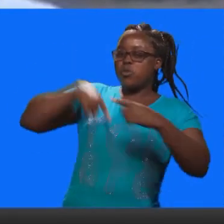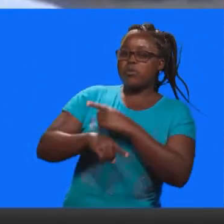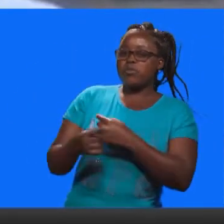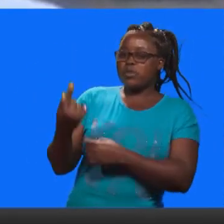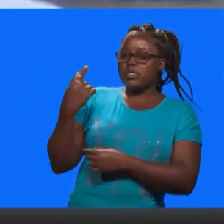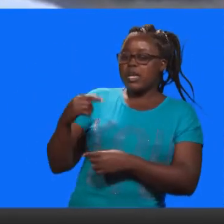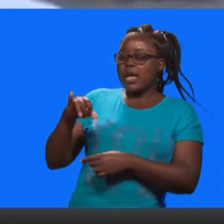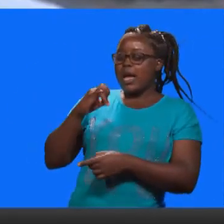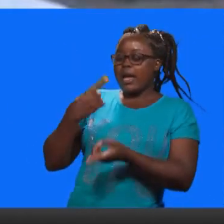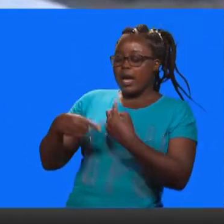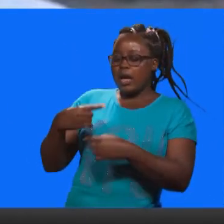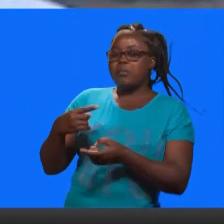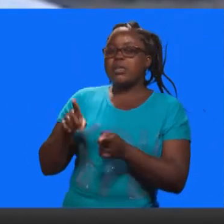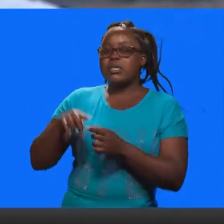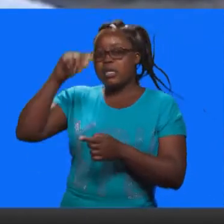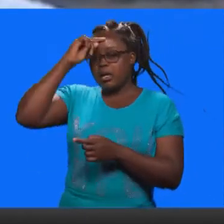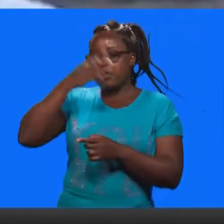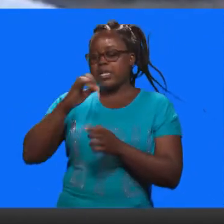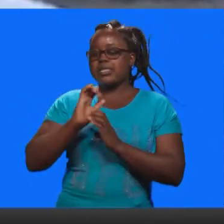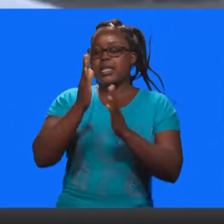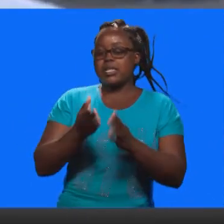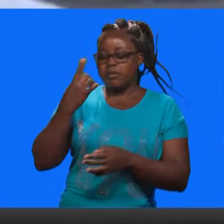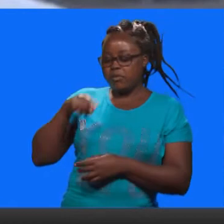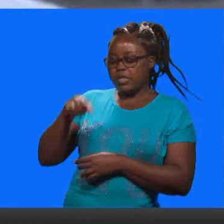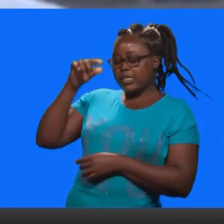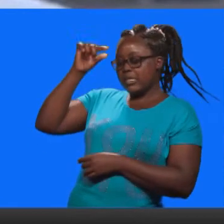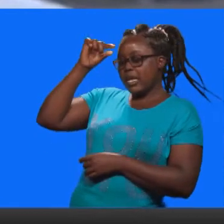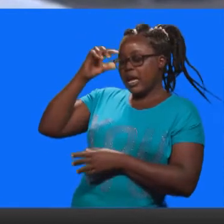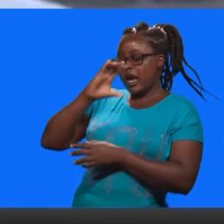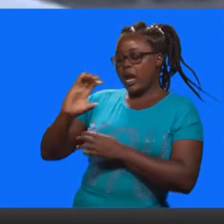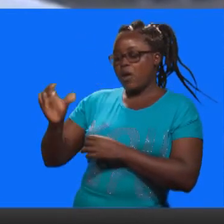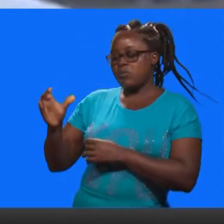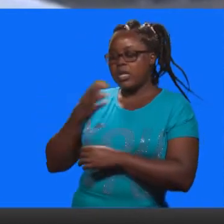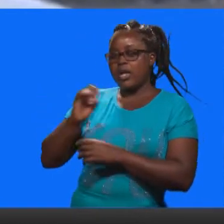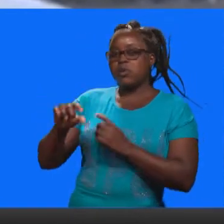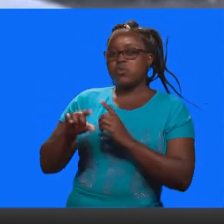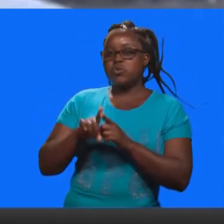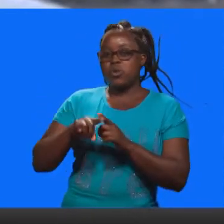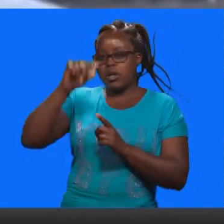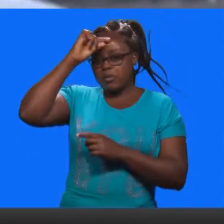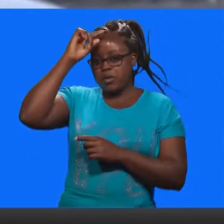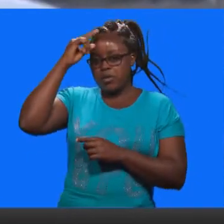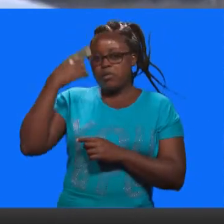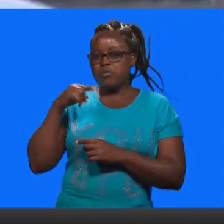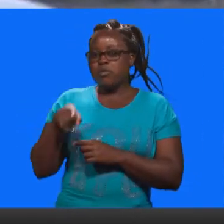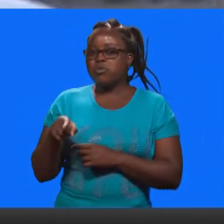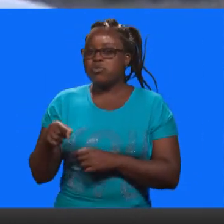as a governor and as a leader of this county and this country, be among those who think